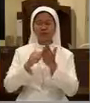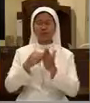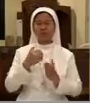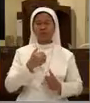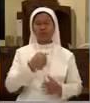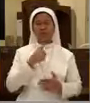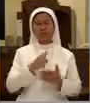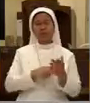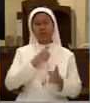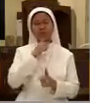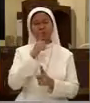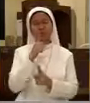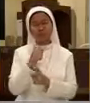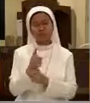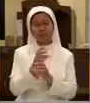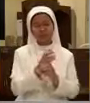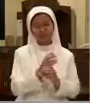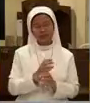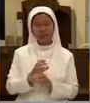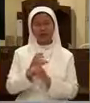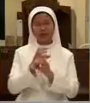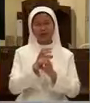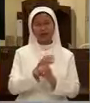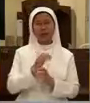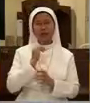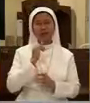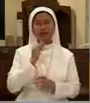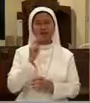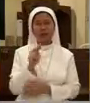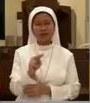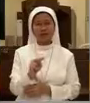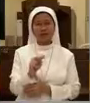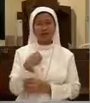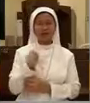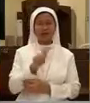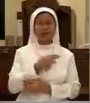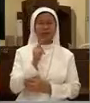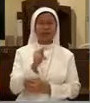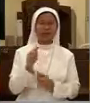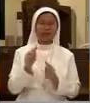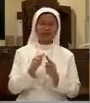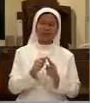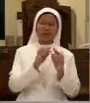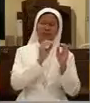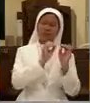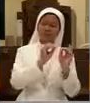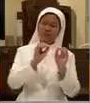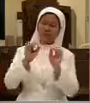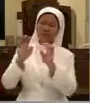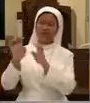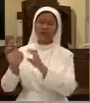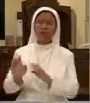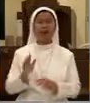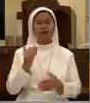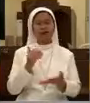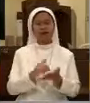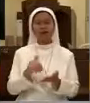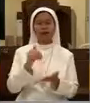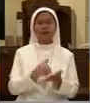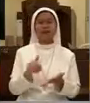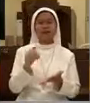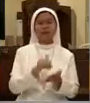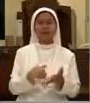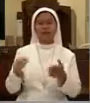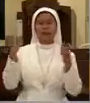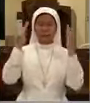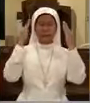true caring means. We need to be evangelized over and over again. The bishops of